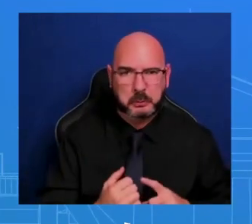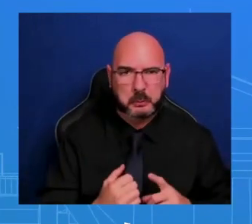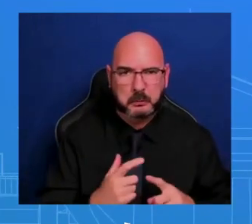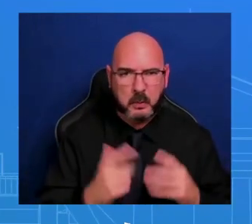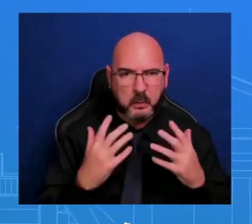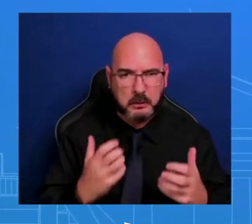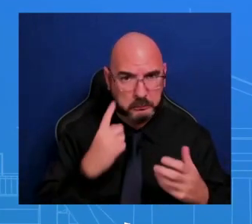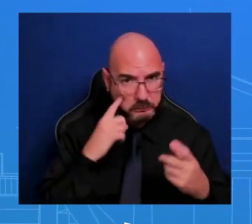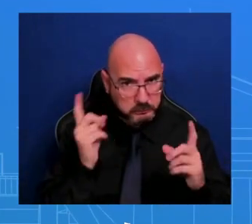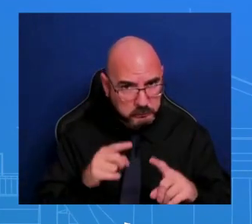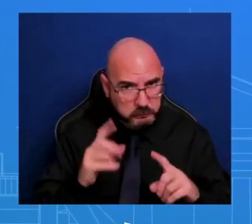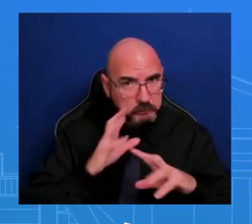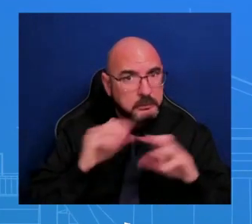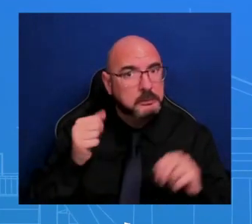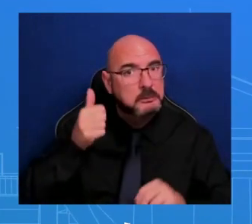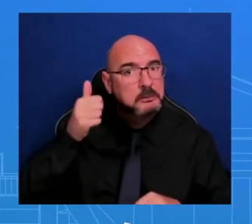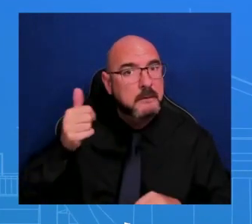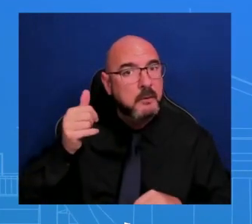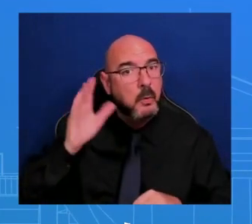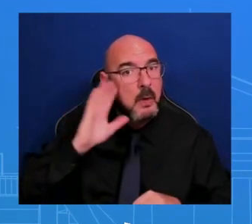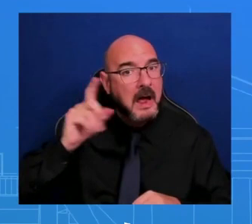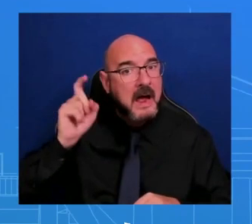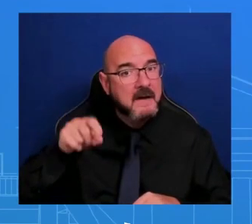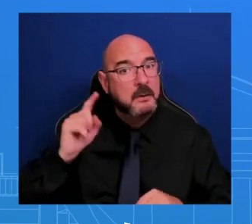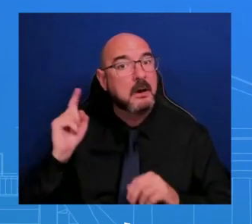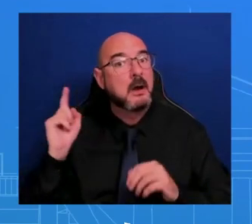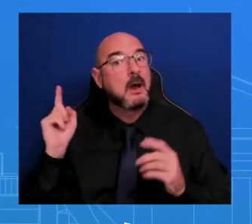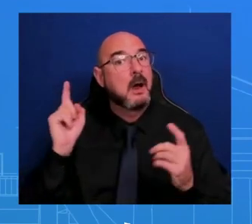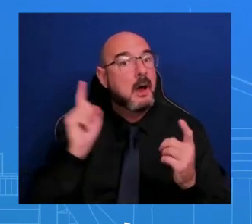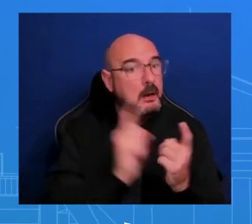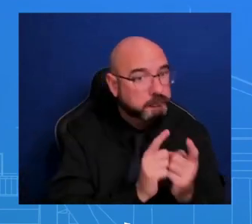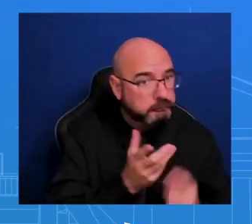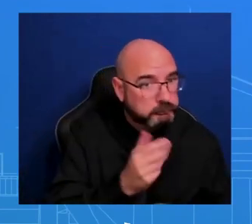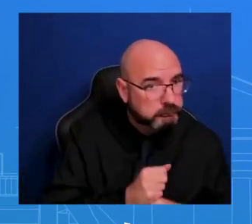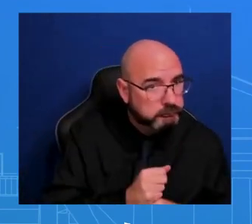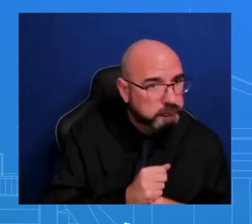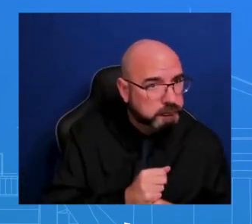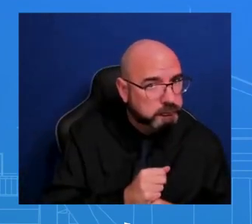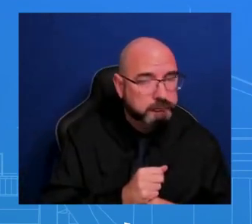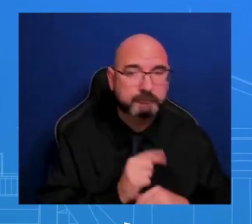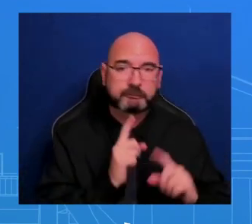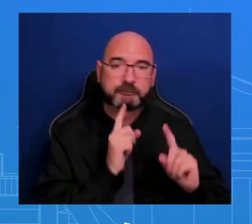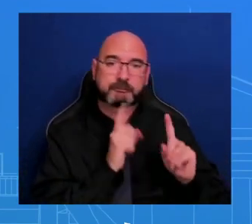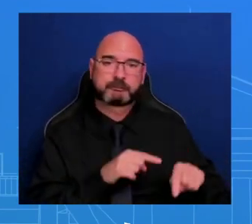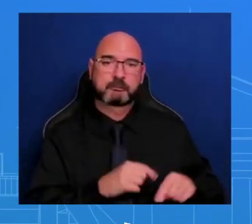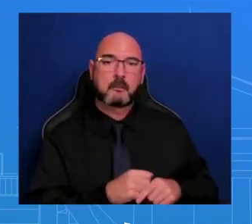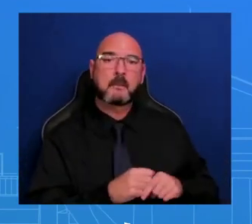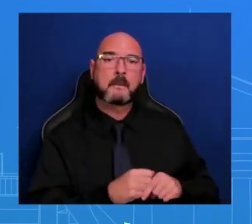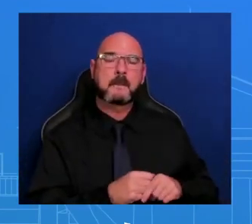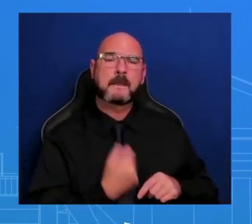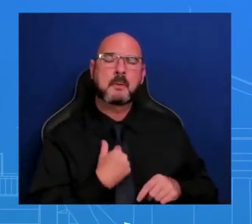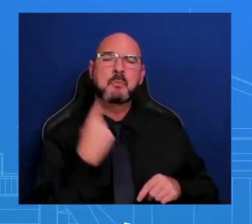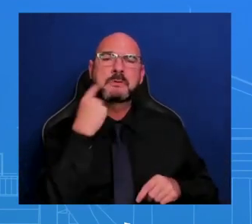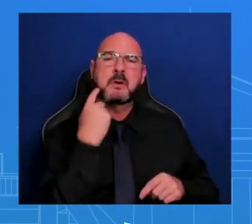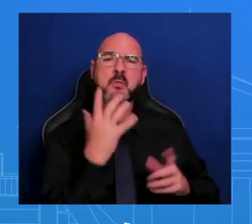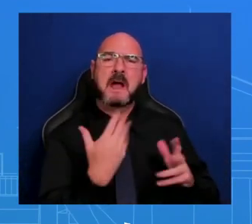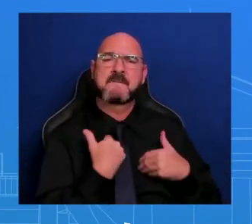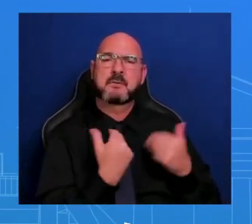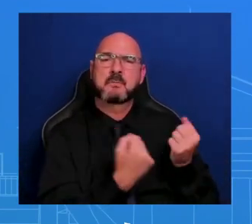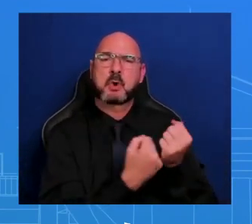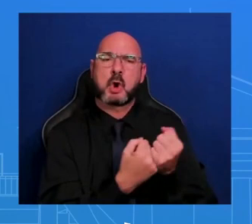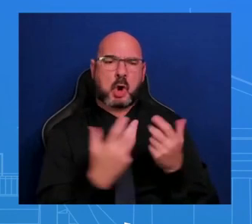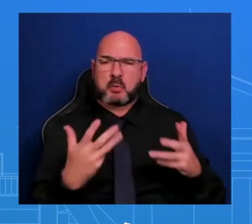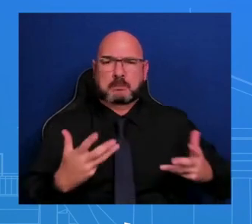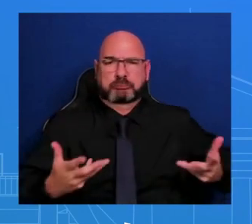We believe we have bipartisan support in the House and in the Senate to get this done. I just mentioned a couple I just mentioned